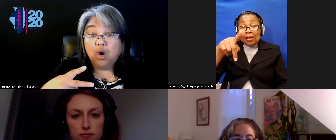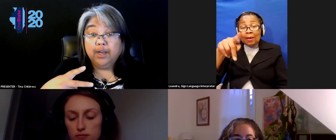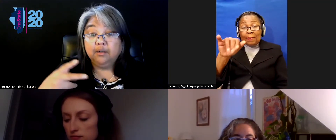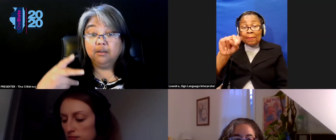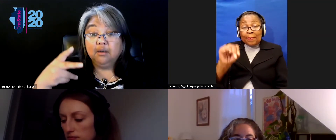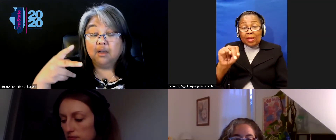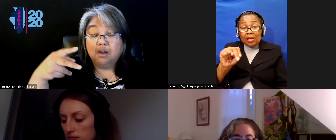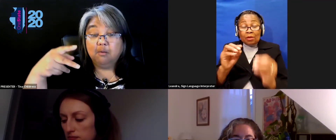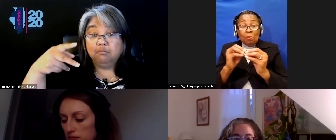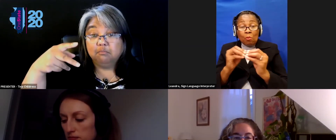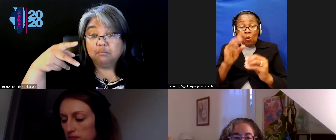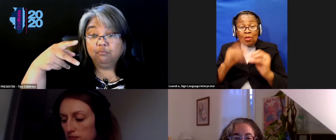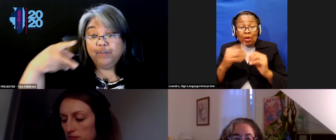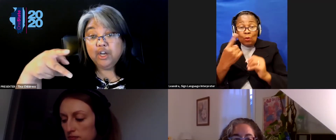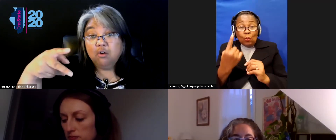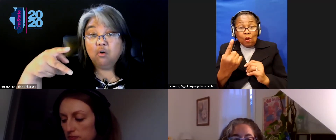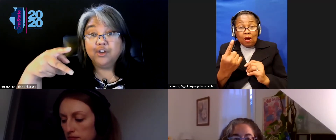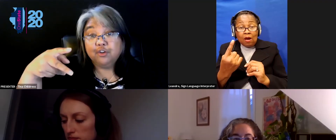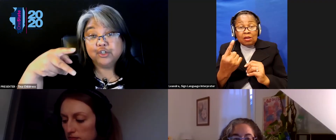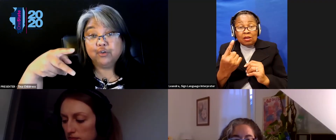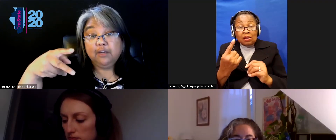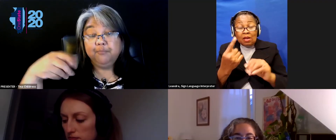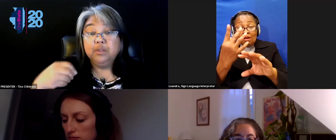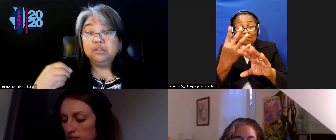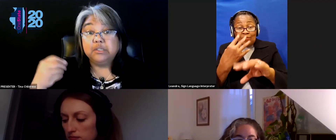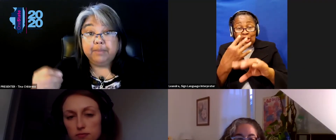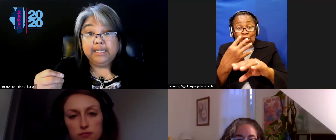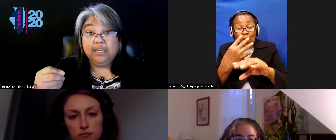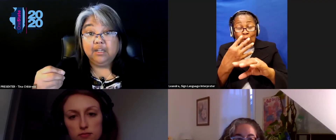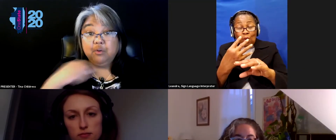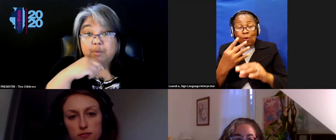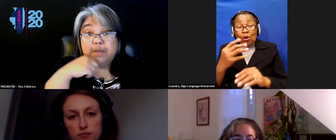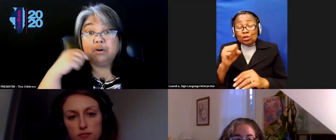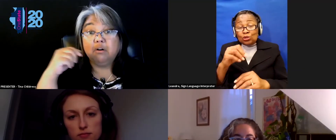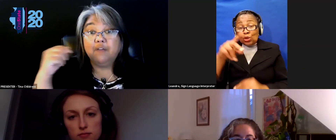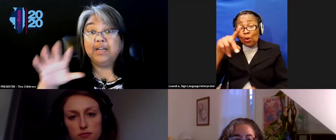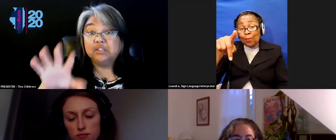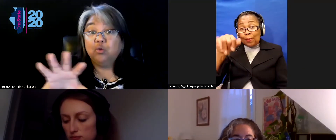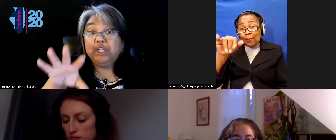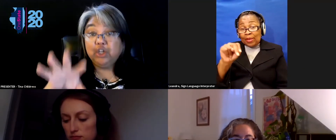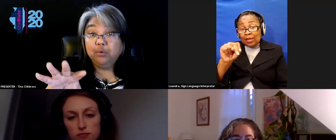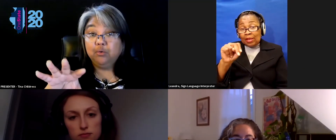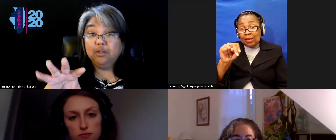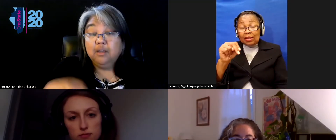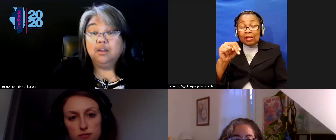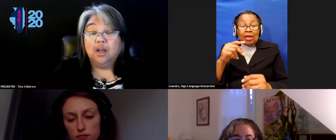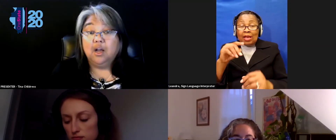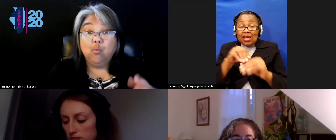than one video on your screen. So pinning, if you remember, affects only